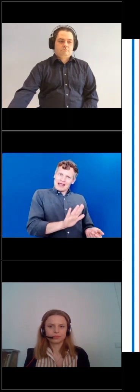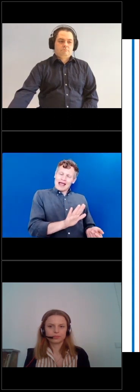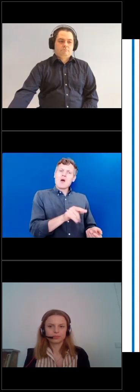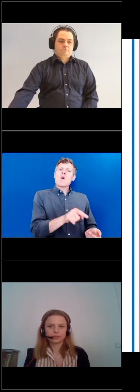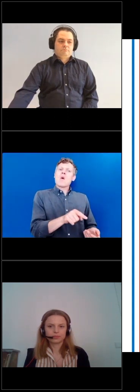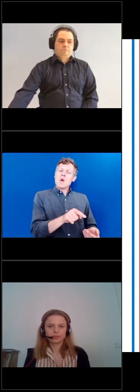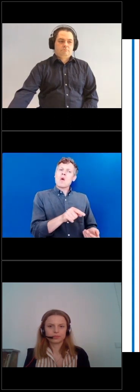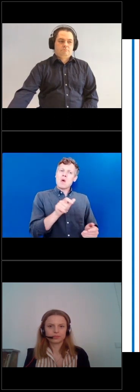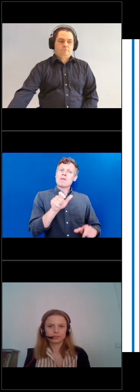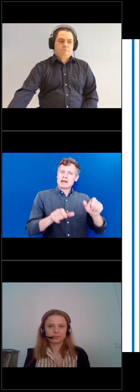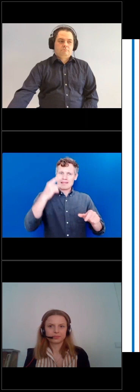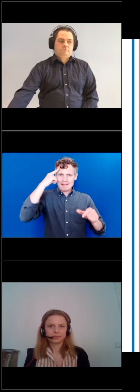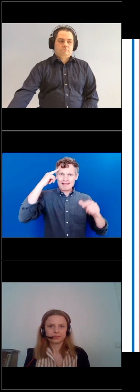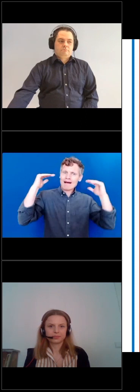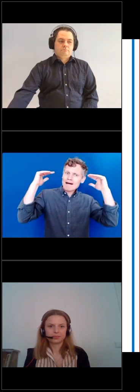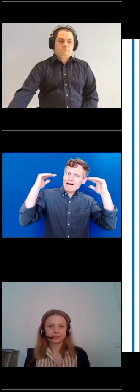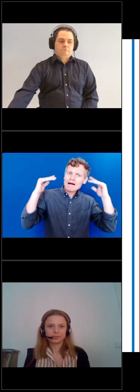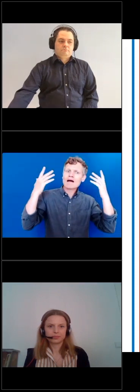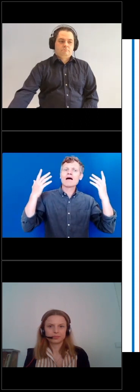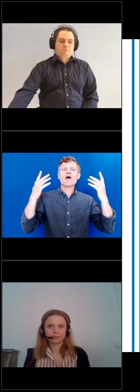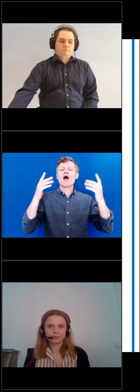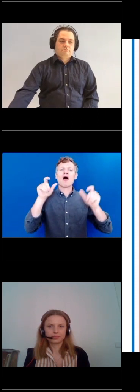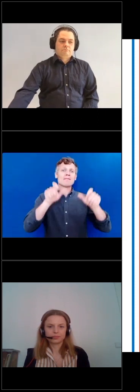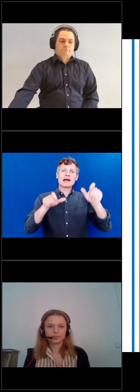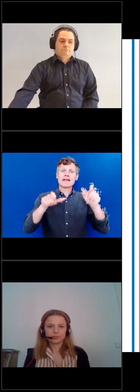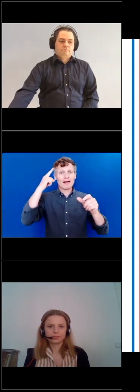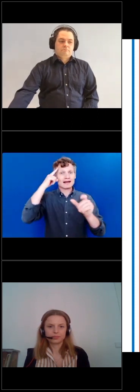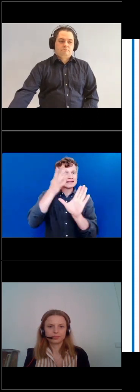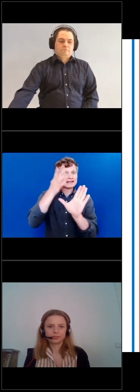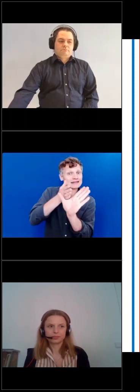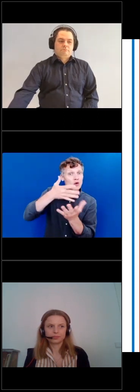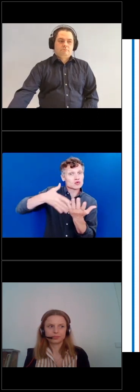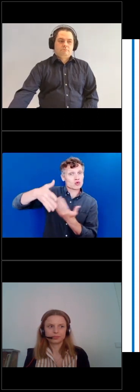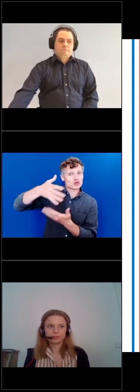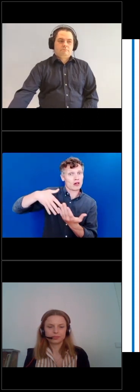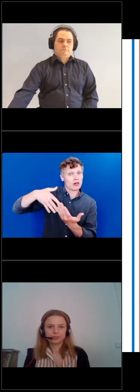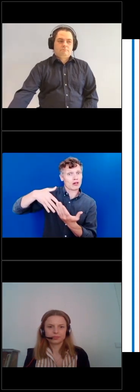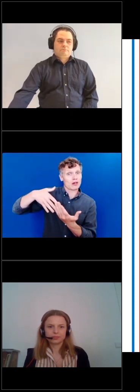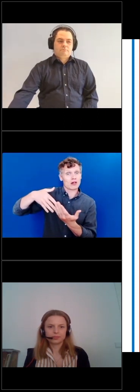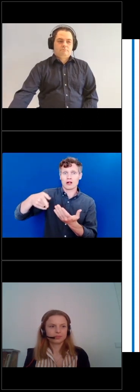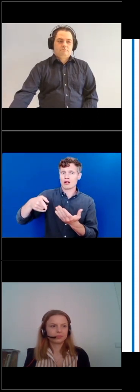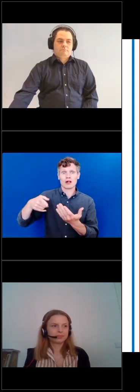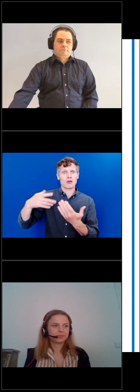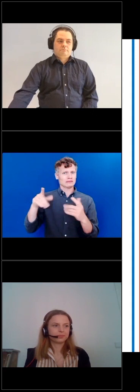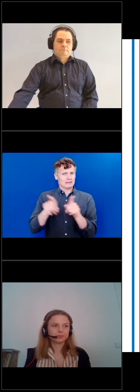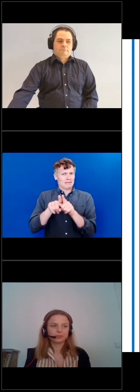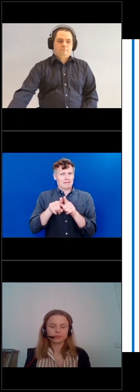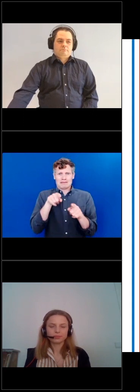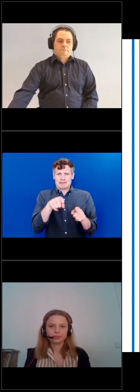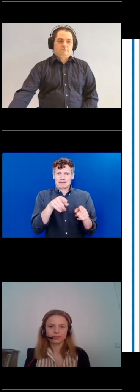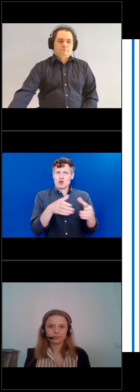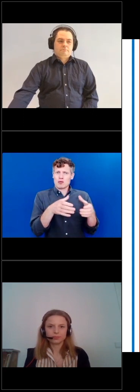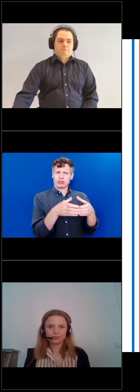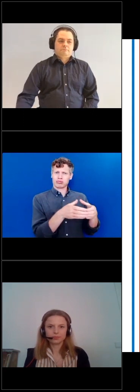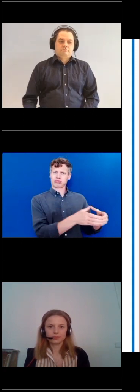impairment and also persons with psychosocial impairment who are largely marginalized or they are not involved in terms of the